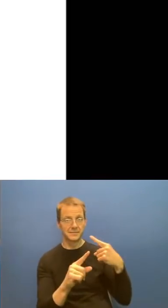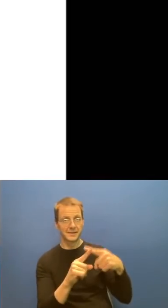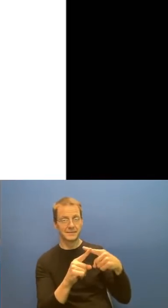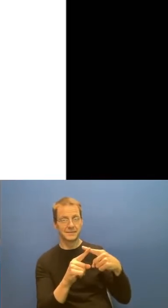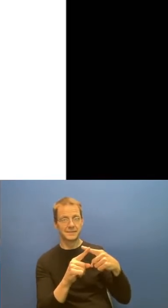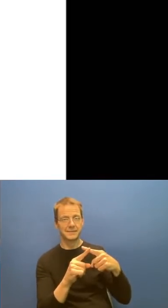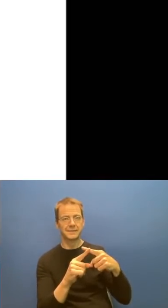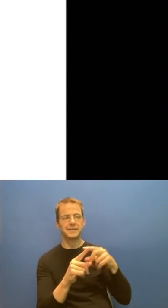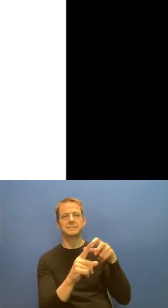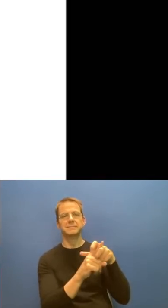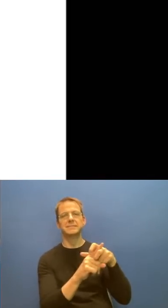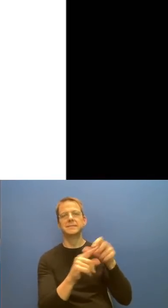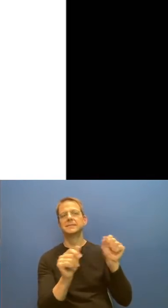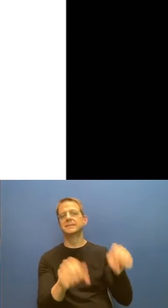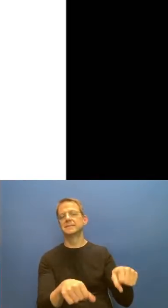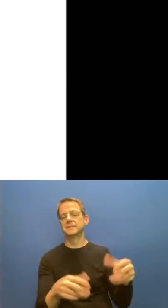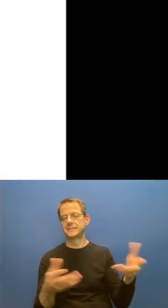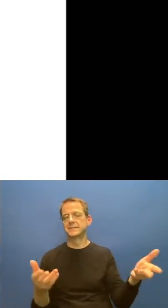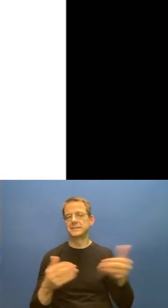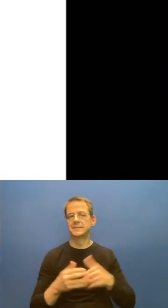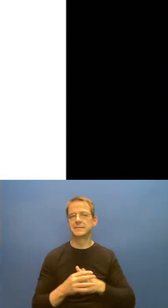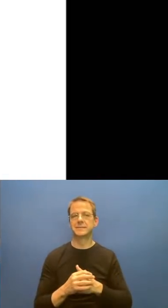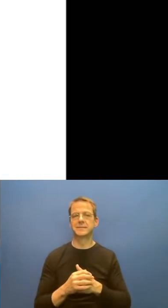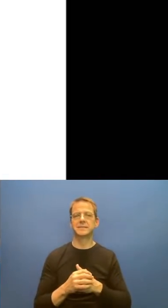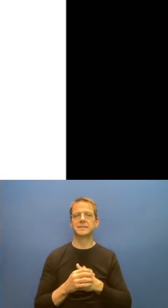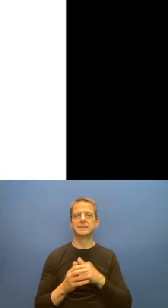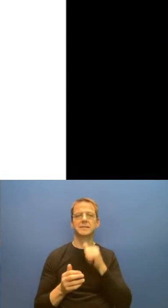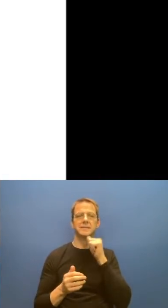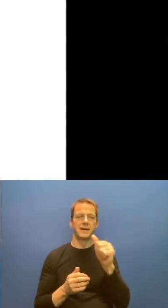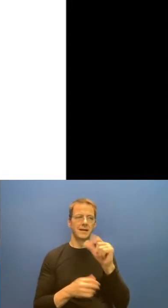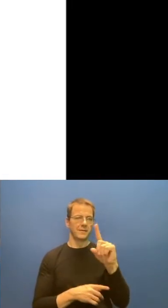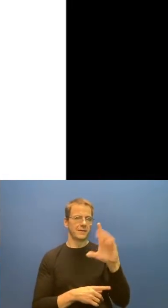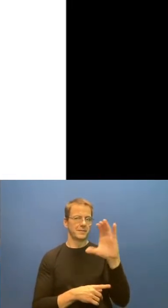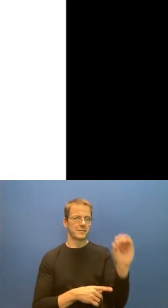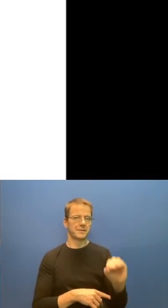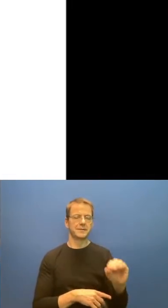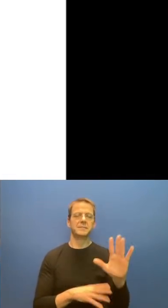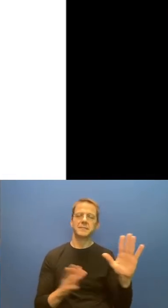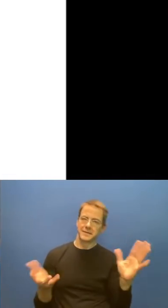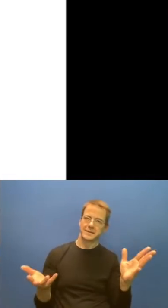that those tests can help us detect somebody who is asymptomatic.